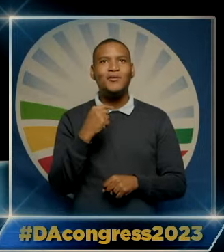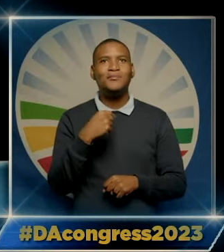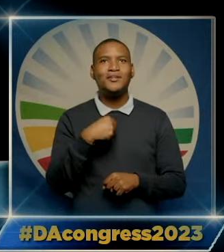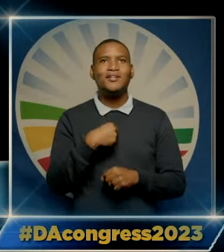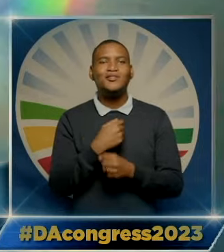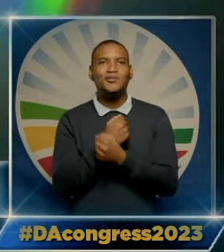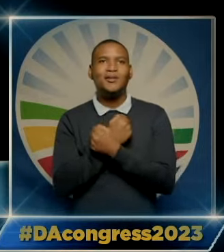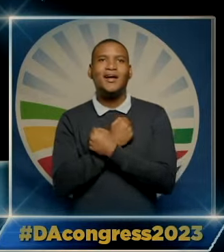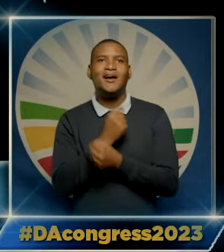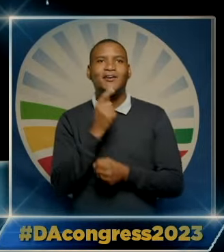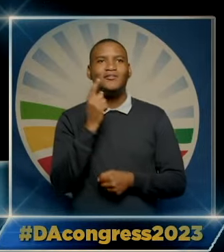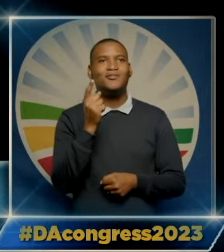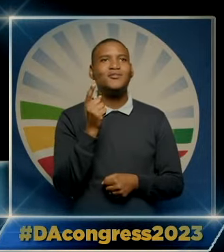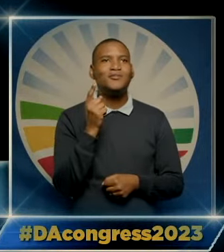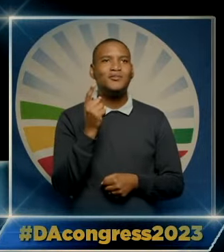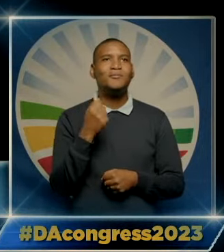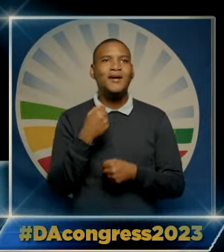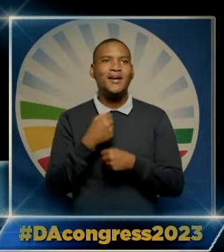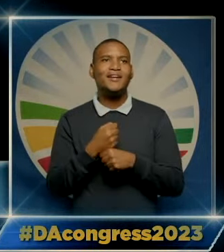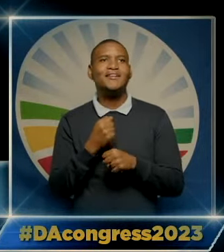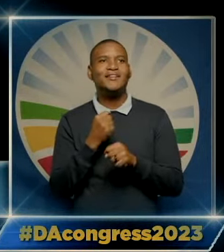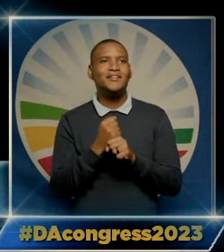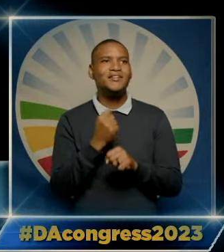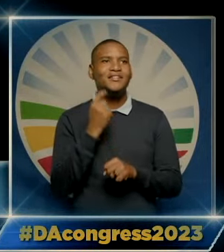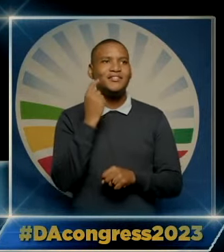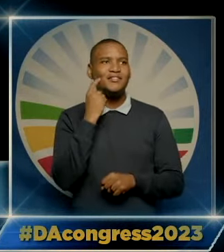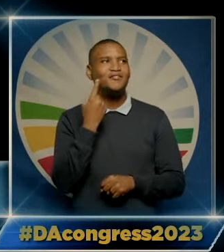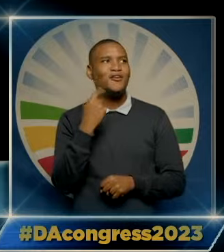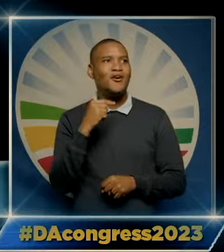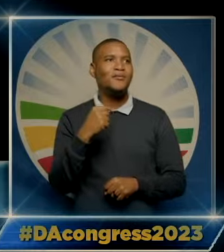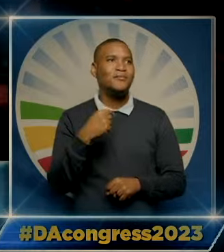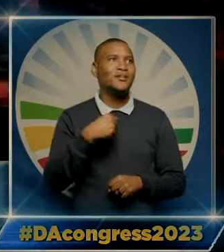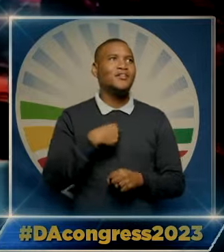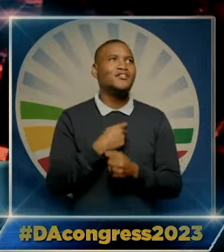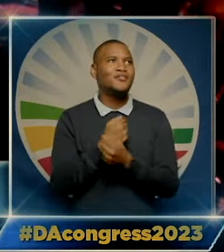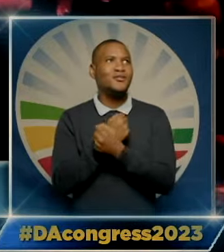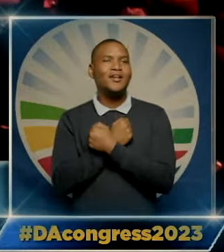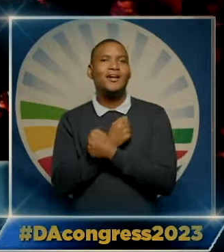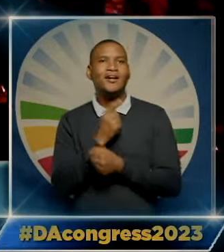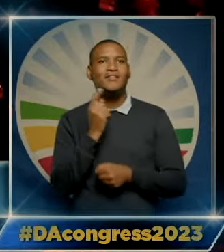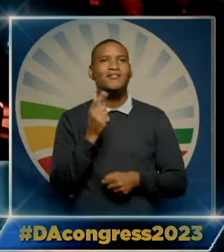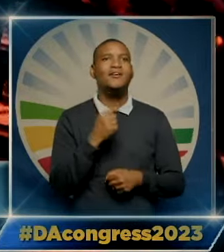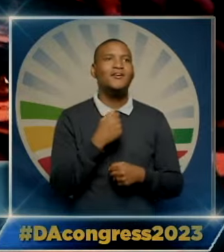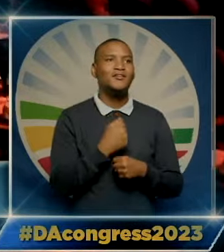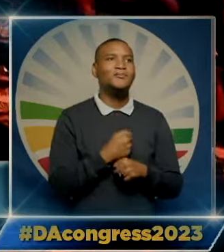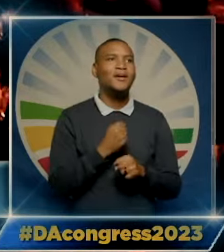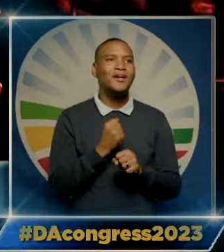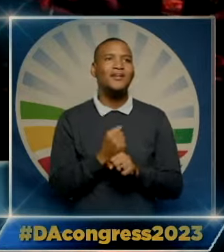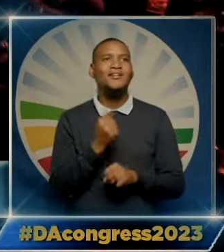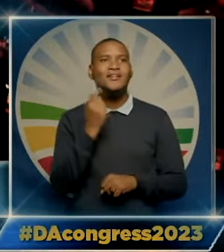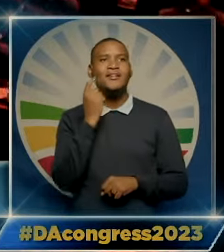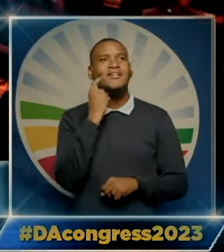for me. You make it easy. Make it easy.